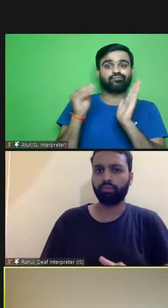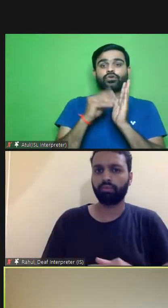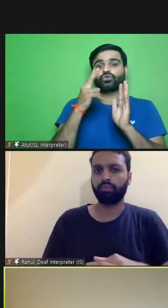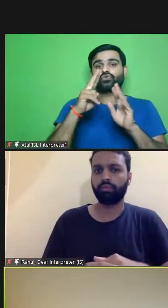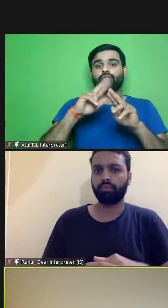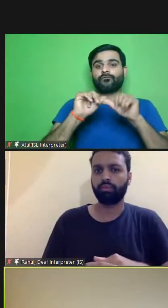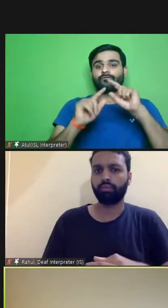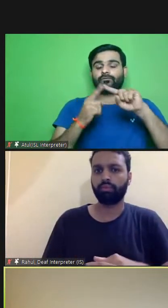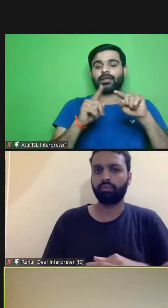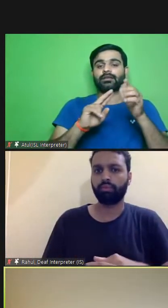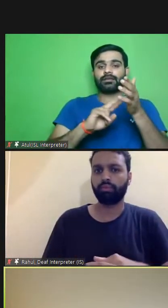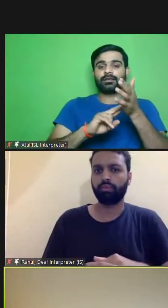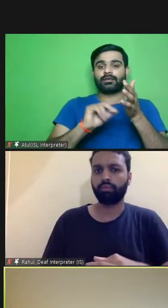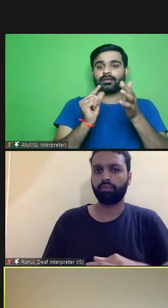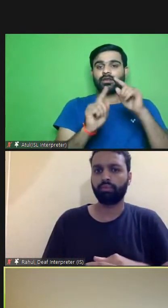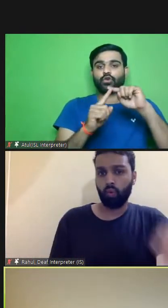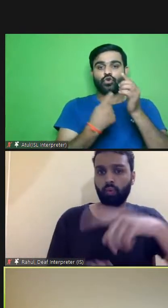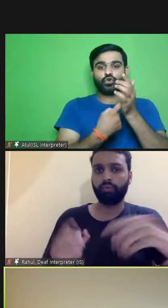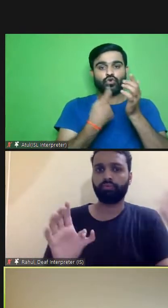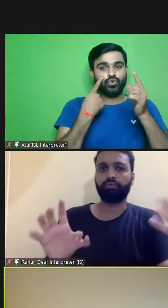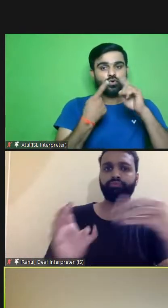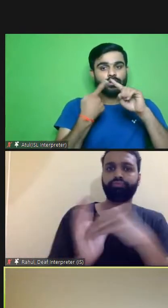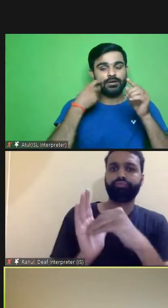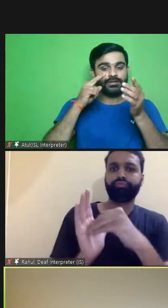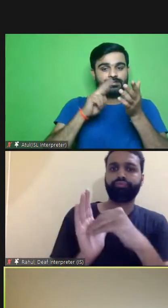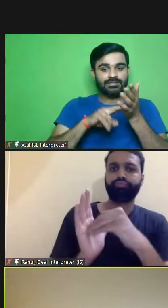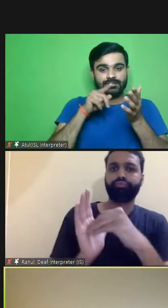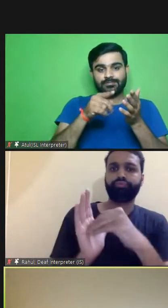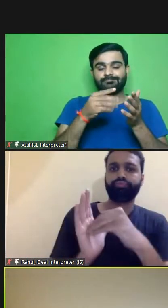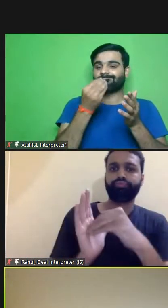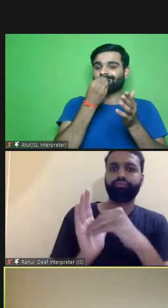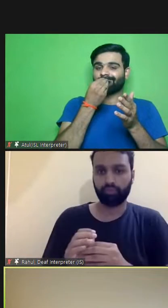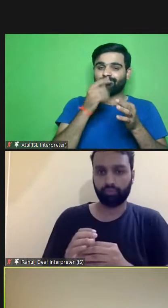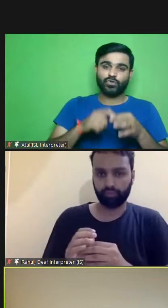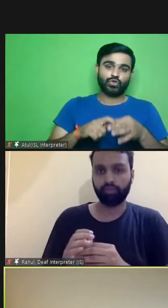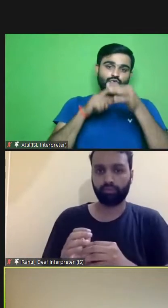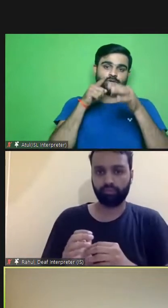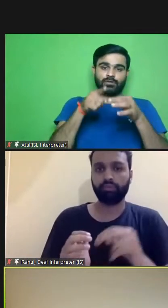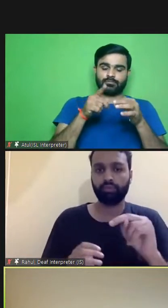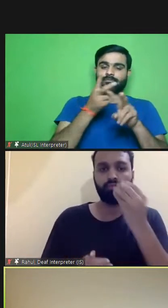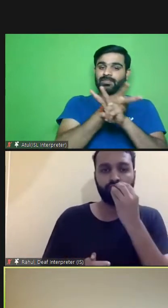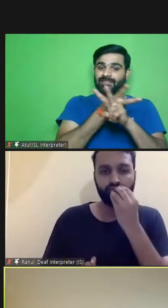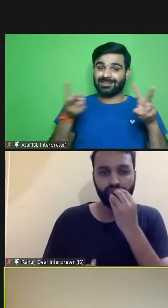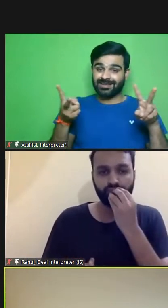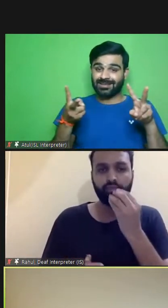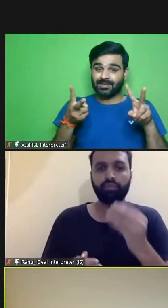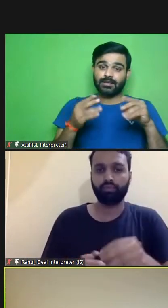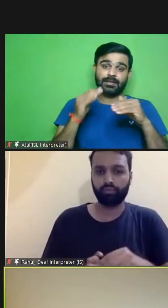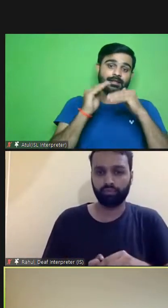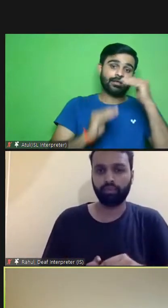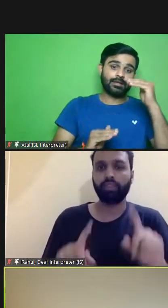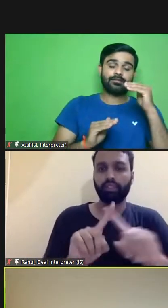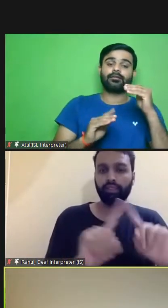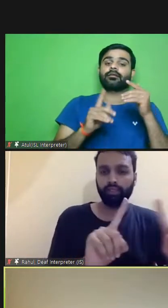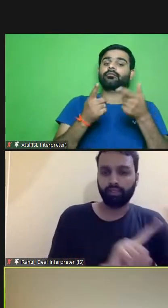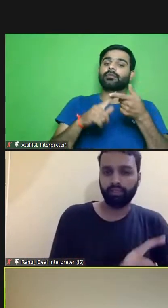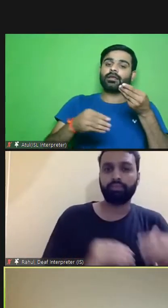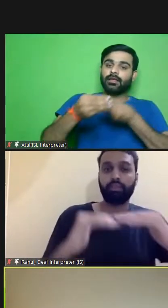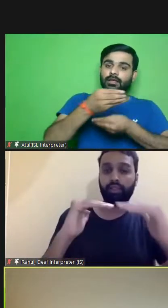nutrition. For example, support for exclusive breastfeeding. And these data are often disaggregated by both income and